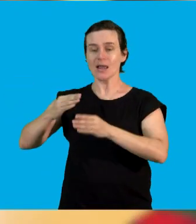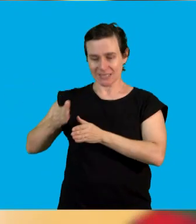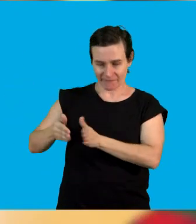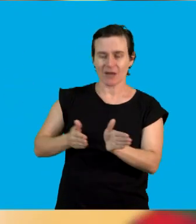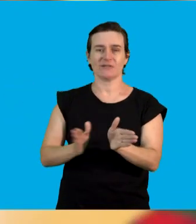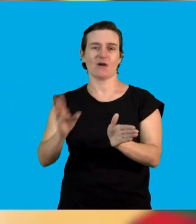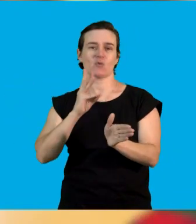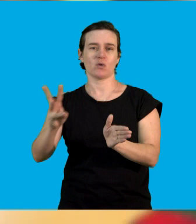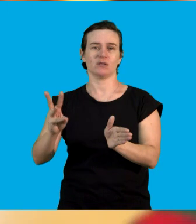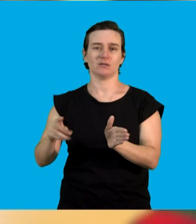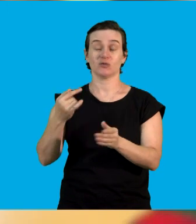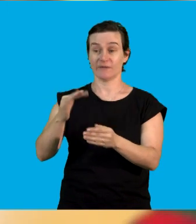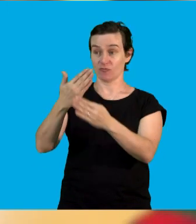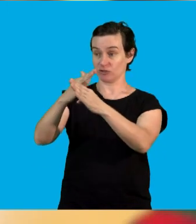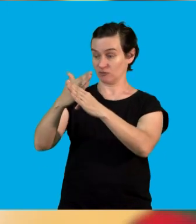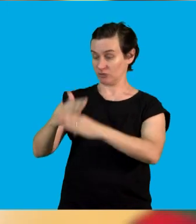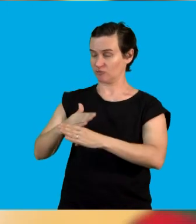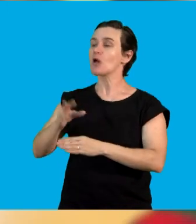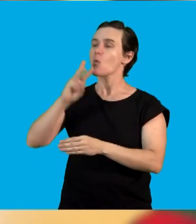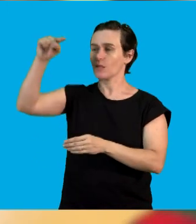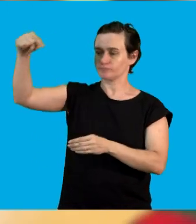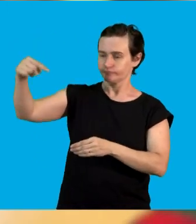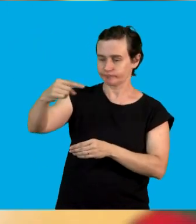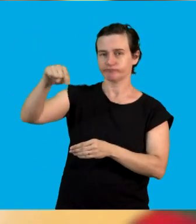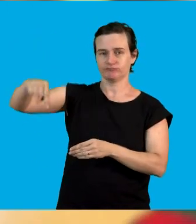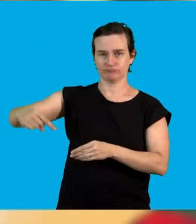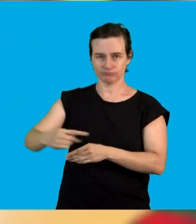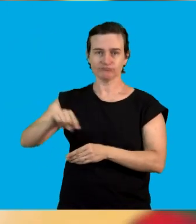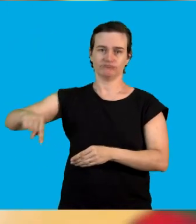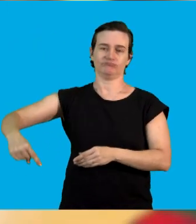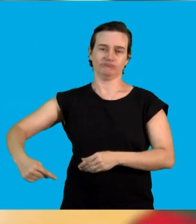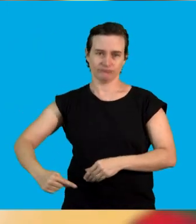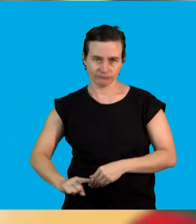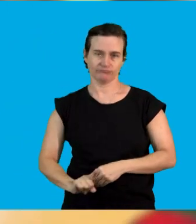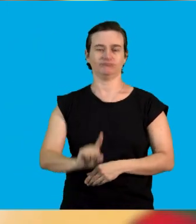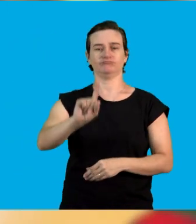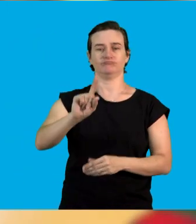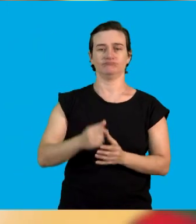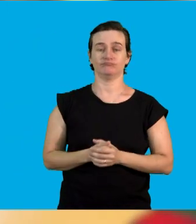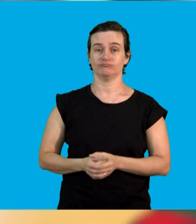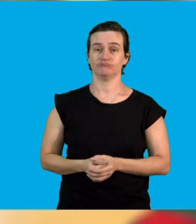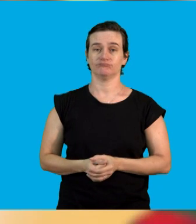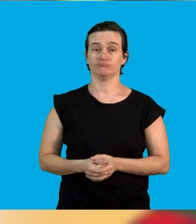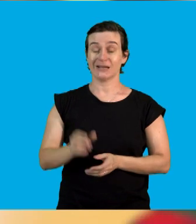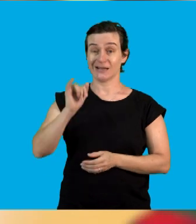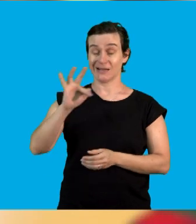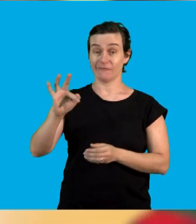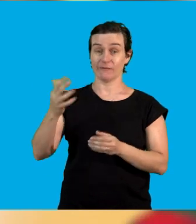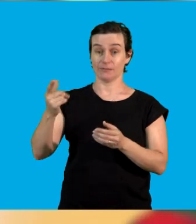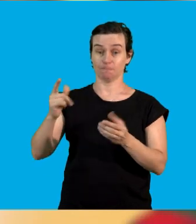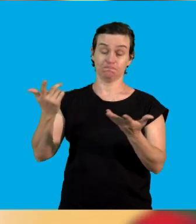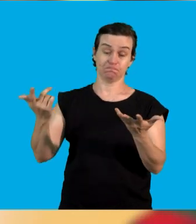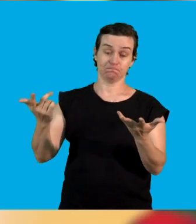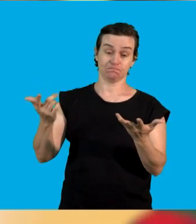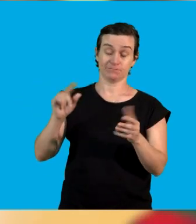it can travel through each of the resistors, provided that the entire circuit is closed. However, should the circuit be open,